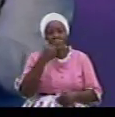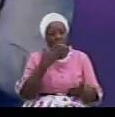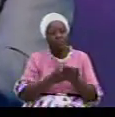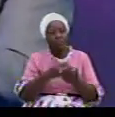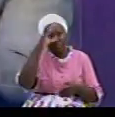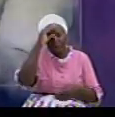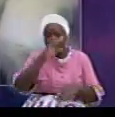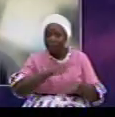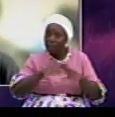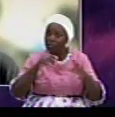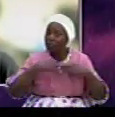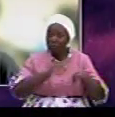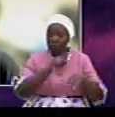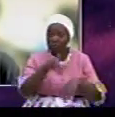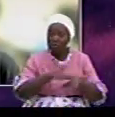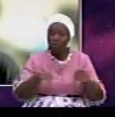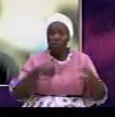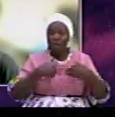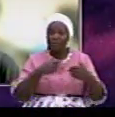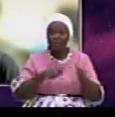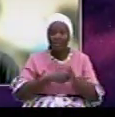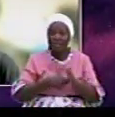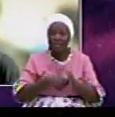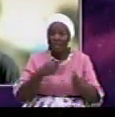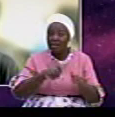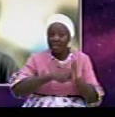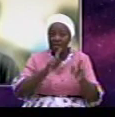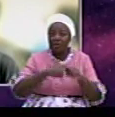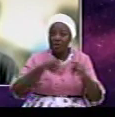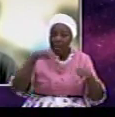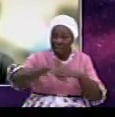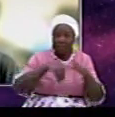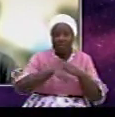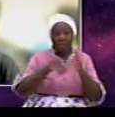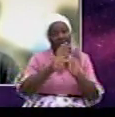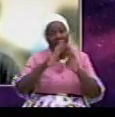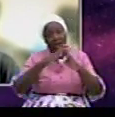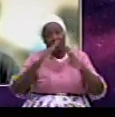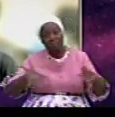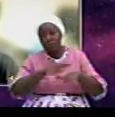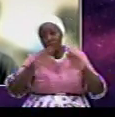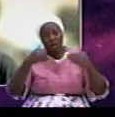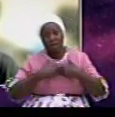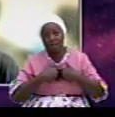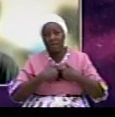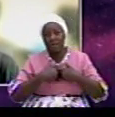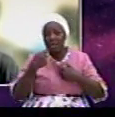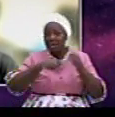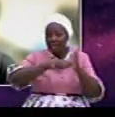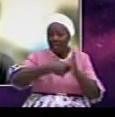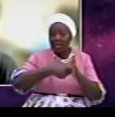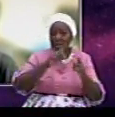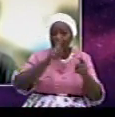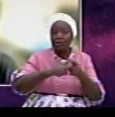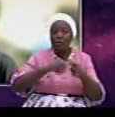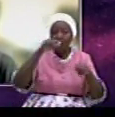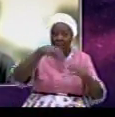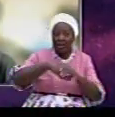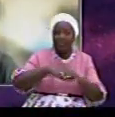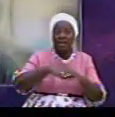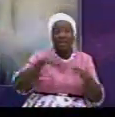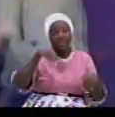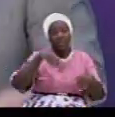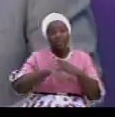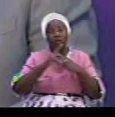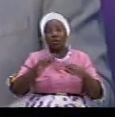have the key. The key to enter to the house, you don't have. The key to enter into your